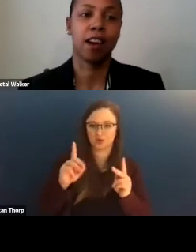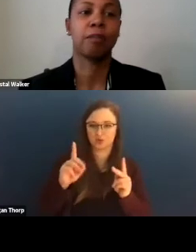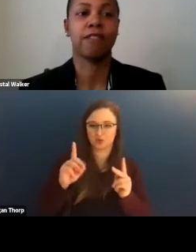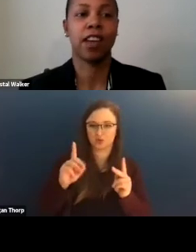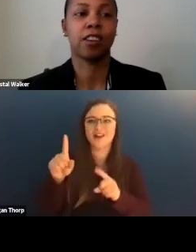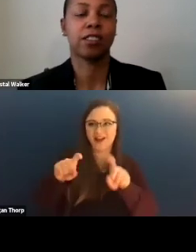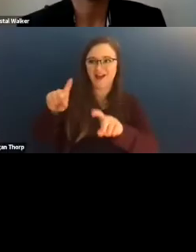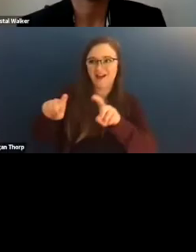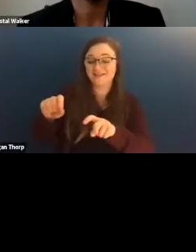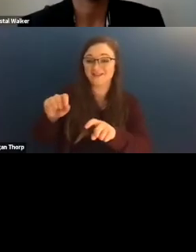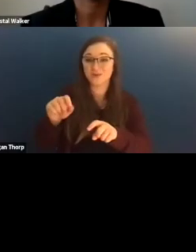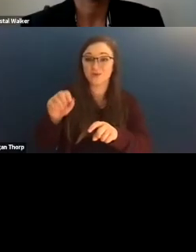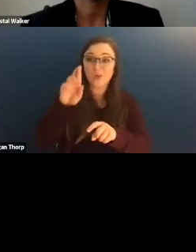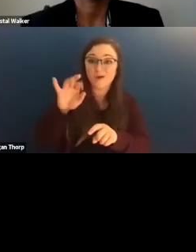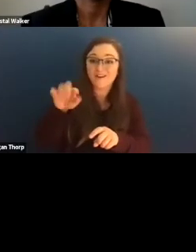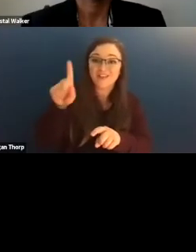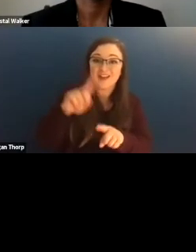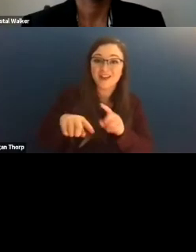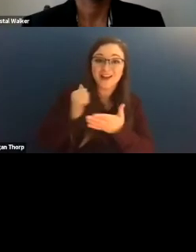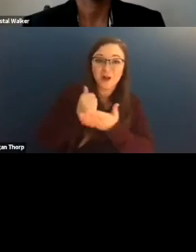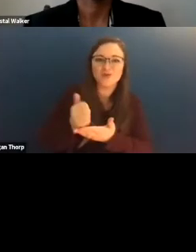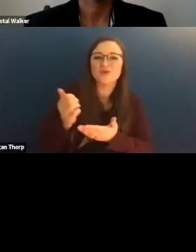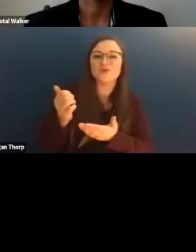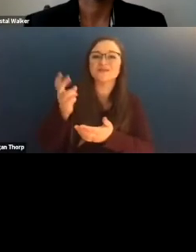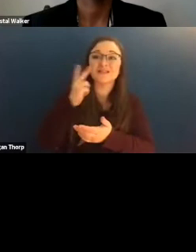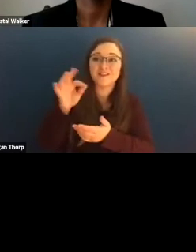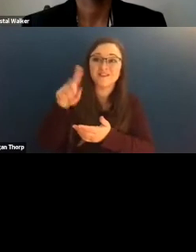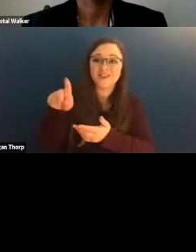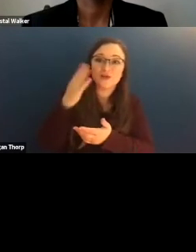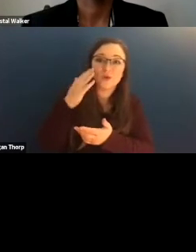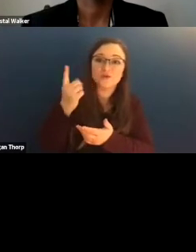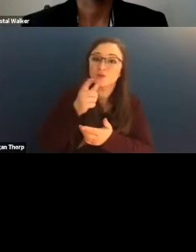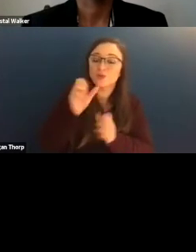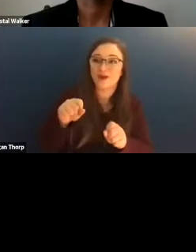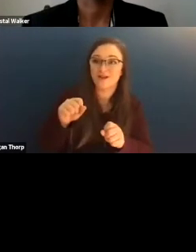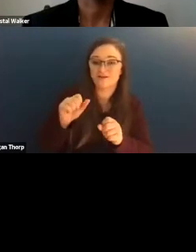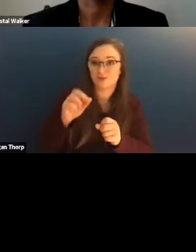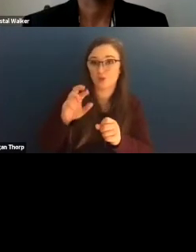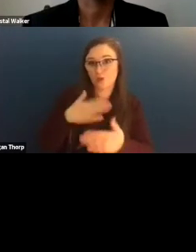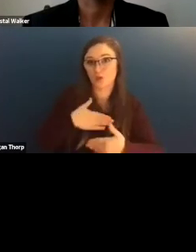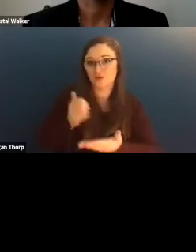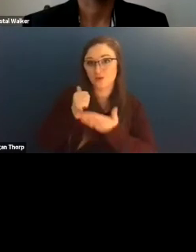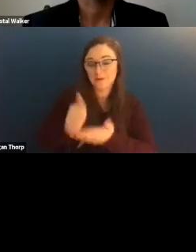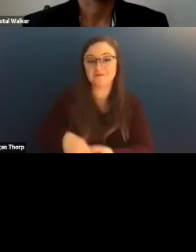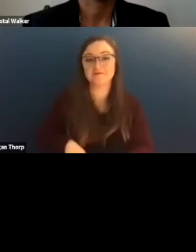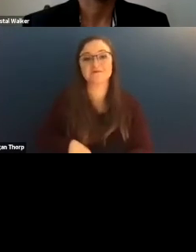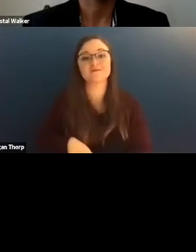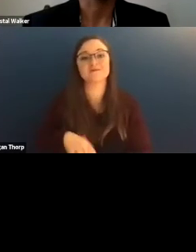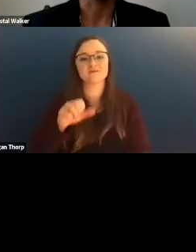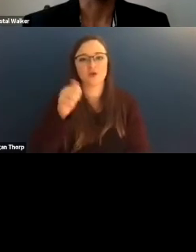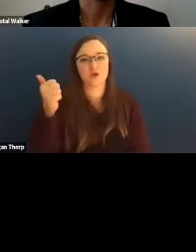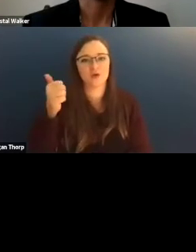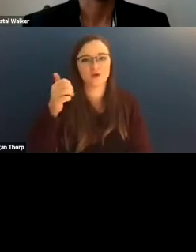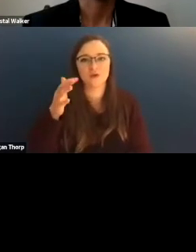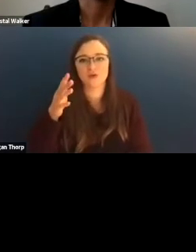they can't help you, if they know someone who can. If I could follow up on that, I think reaching out to people, sort of putting yourself